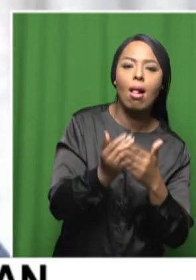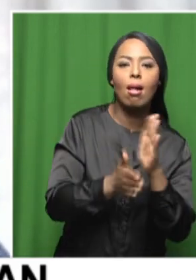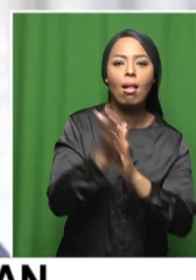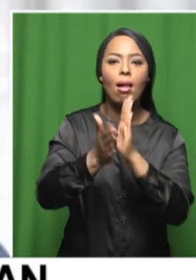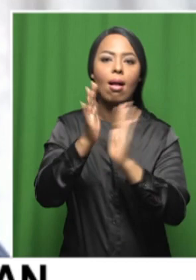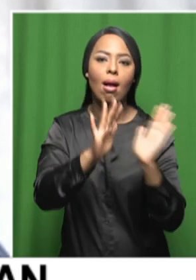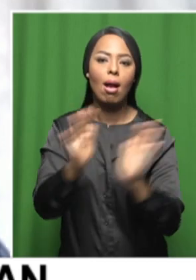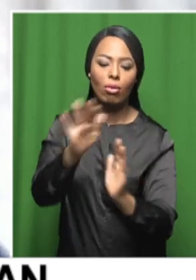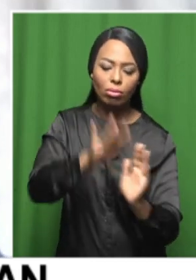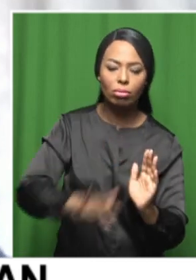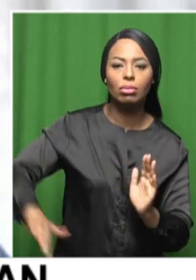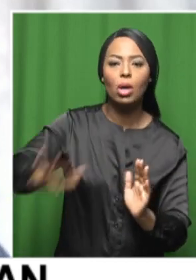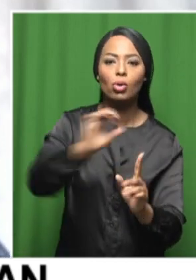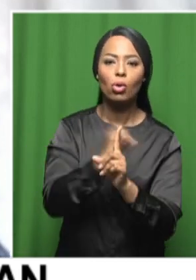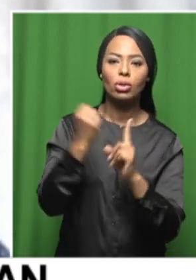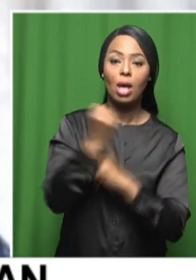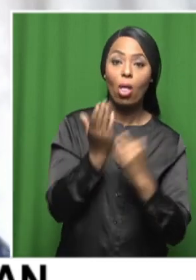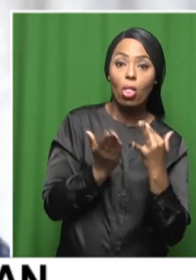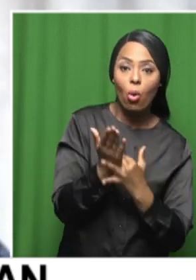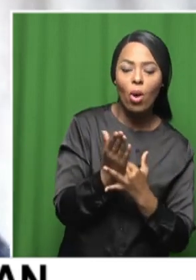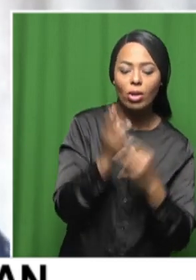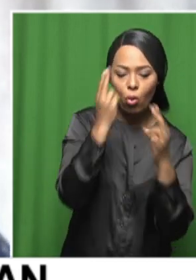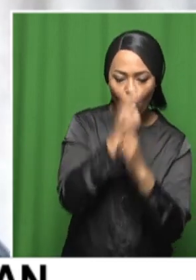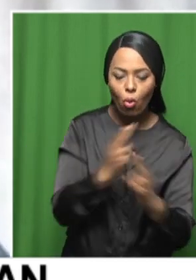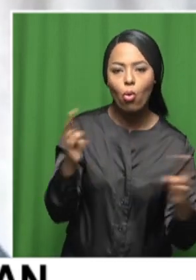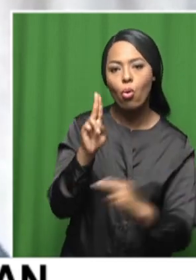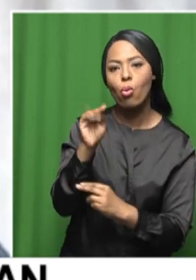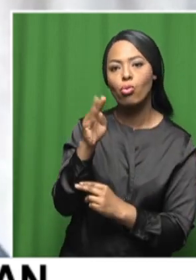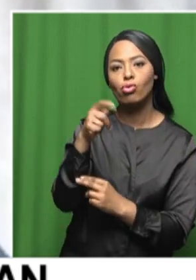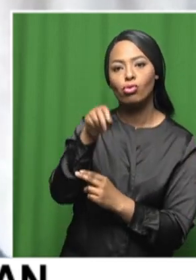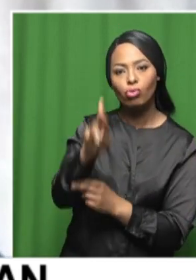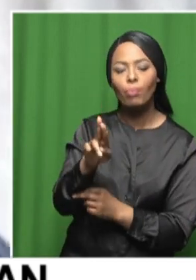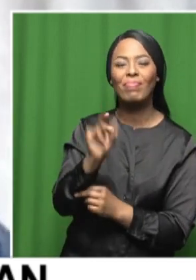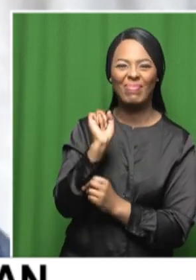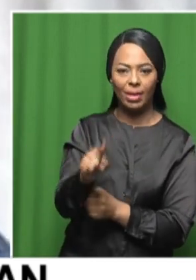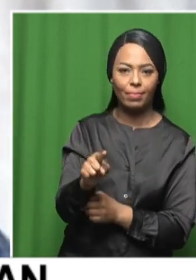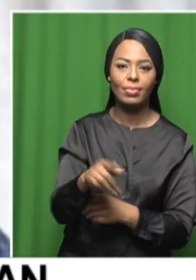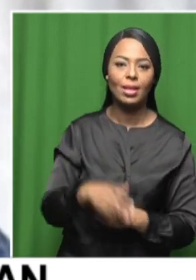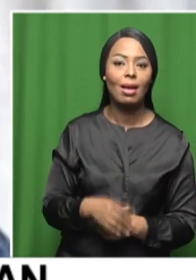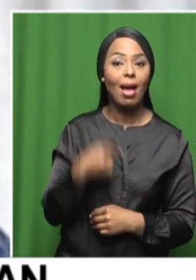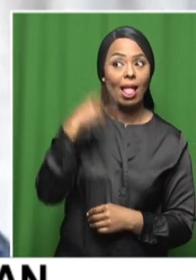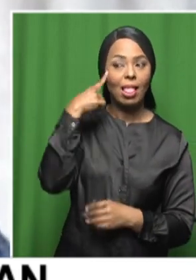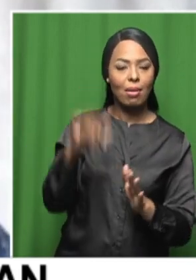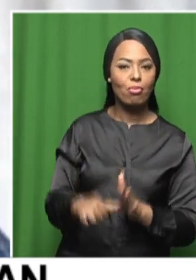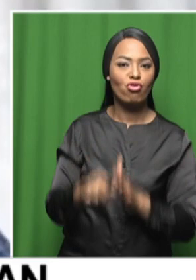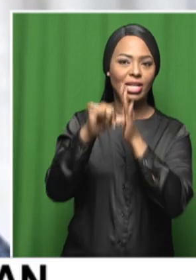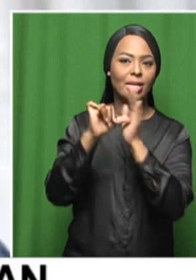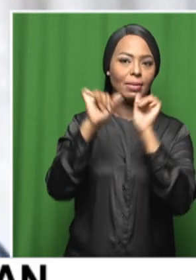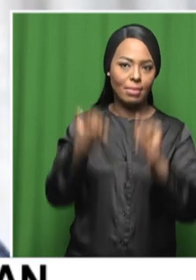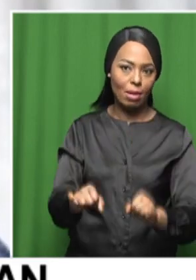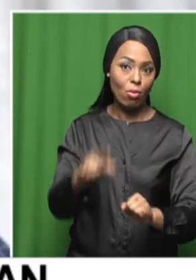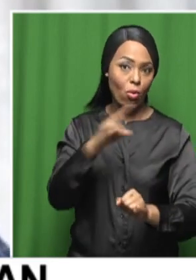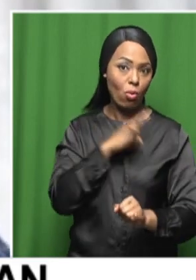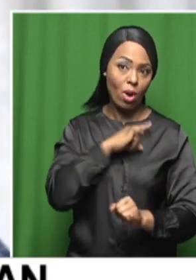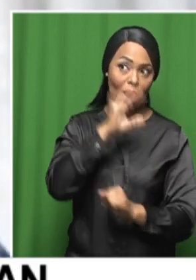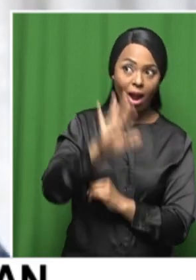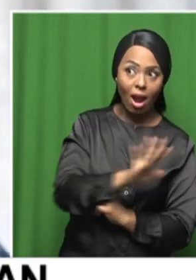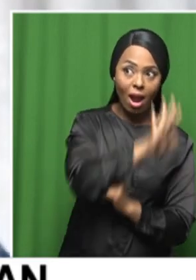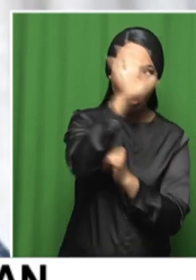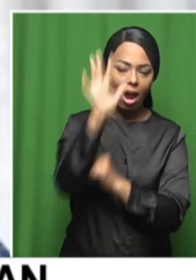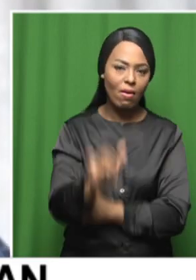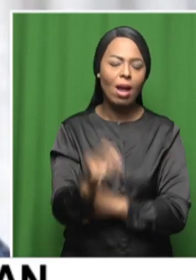place in society through Ubuntu, right to the center stage. And I think that is important because Africa has something